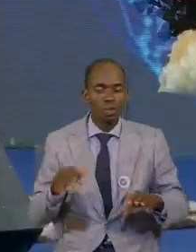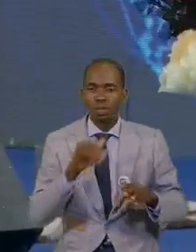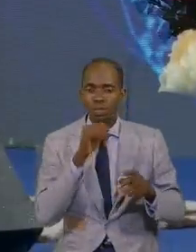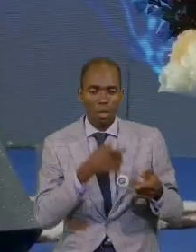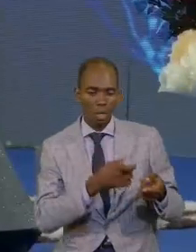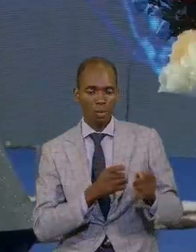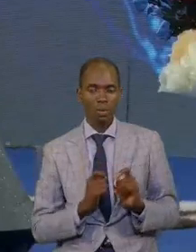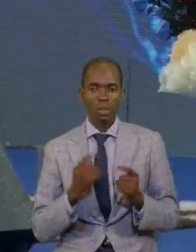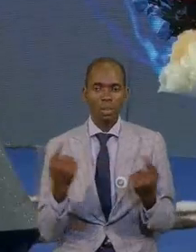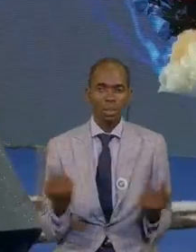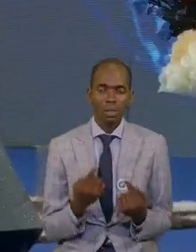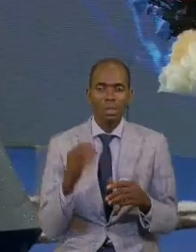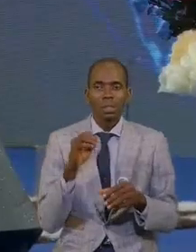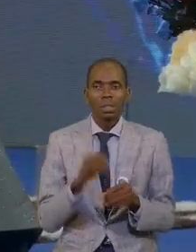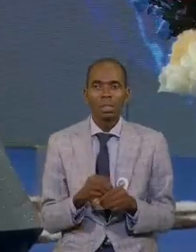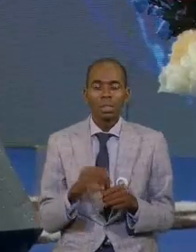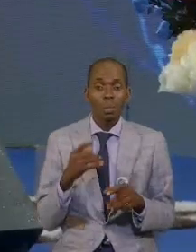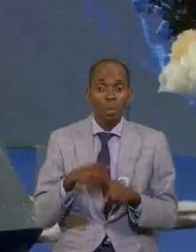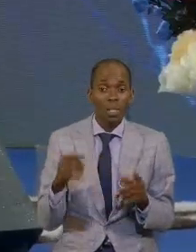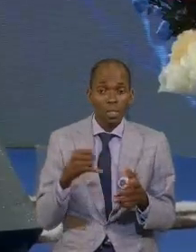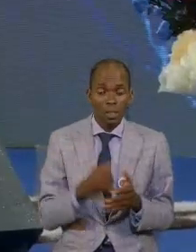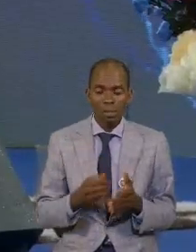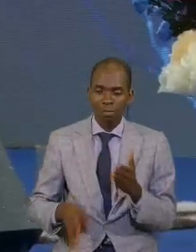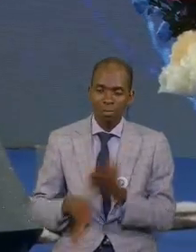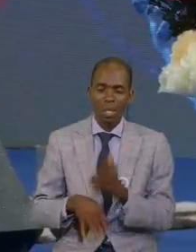He repels sin.